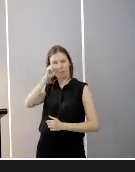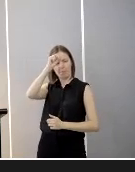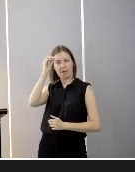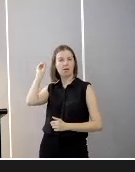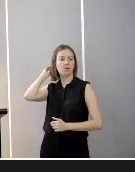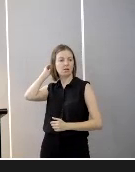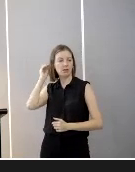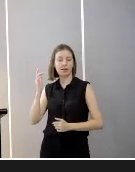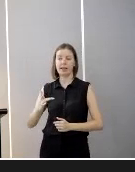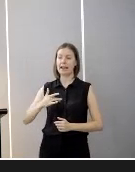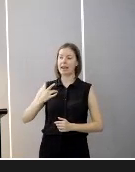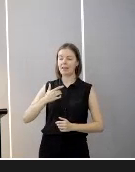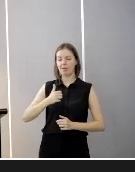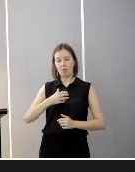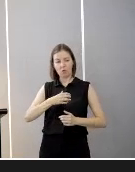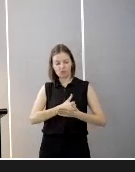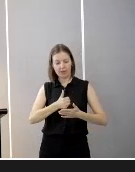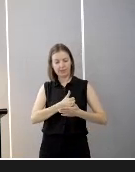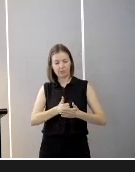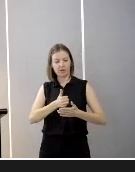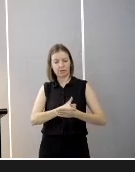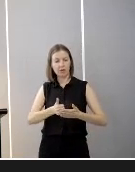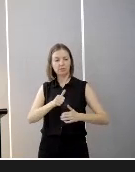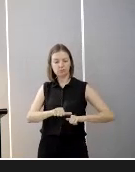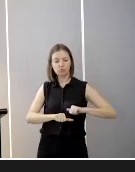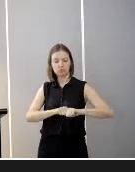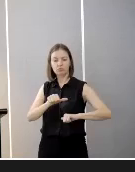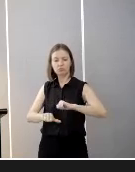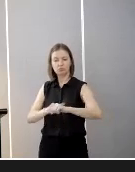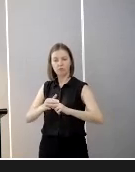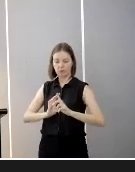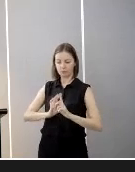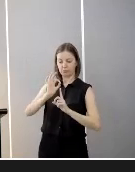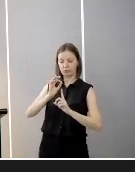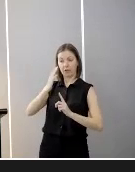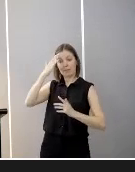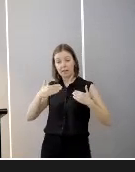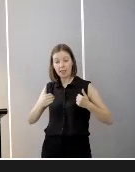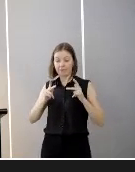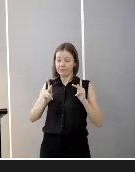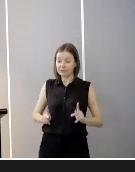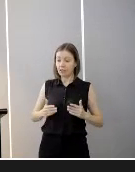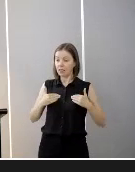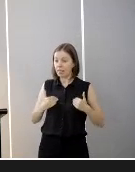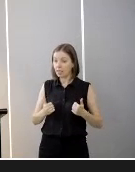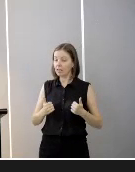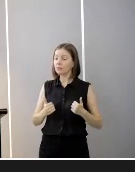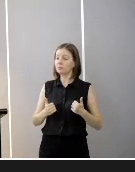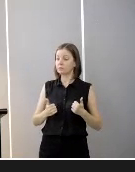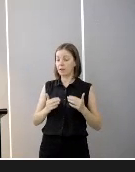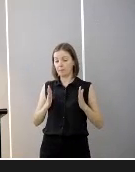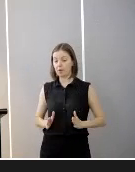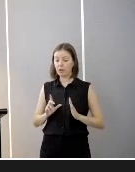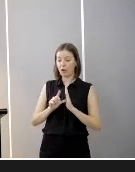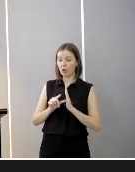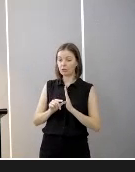monk, being kind of regular, is something that we can do to improve our body clock and our mental health and our physical health. Next